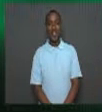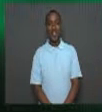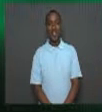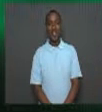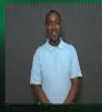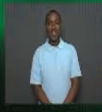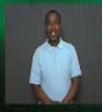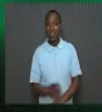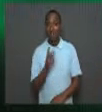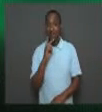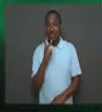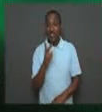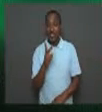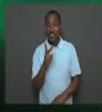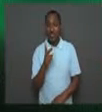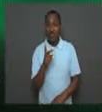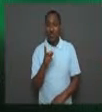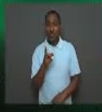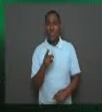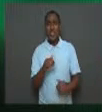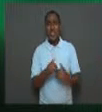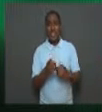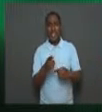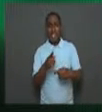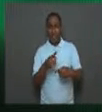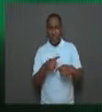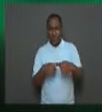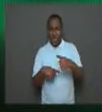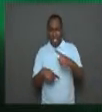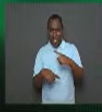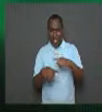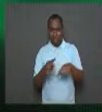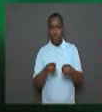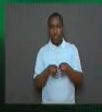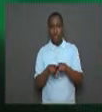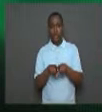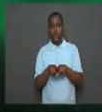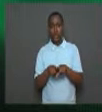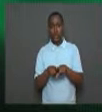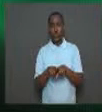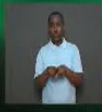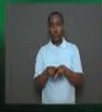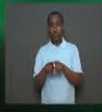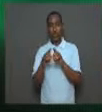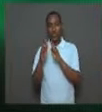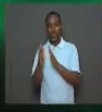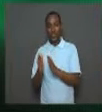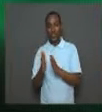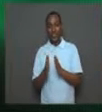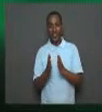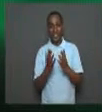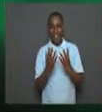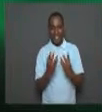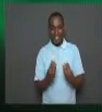it shows the evolutionary relationship by establishing the gradually